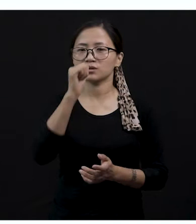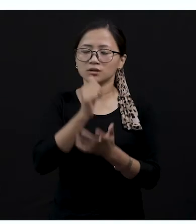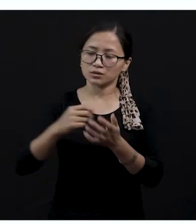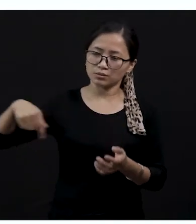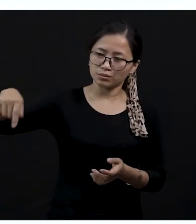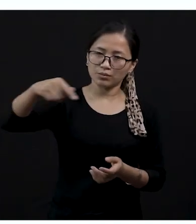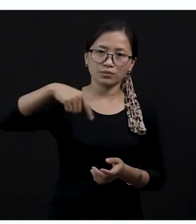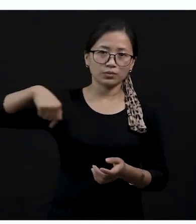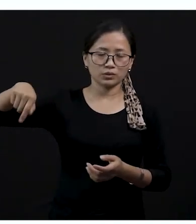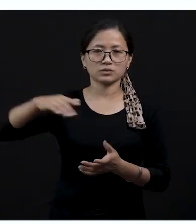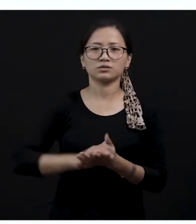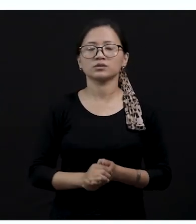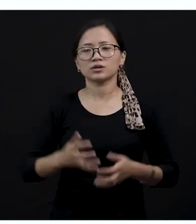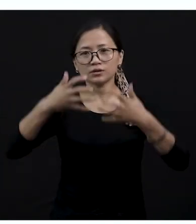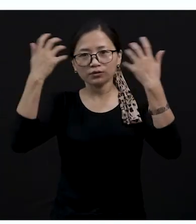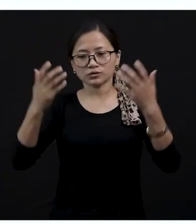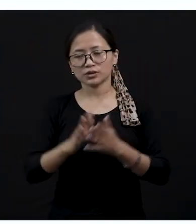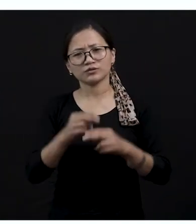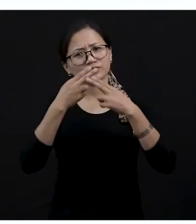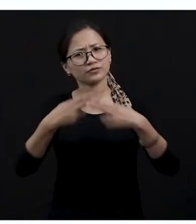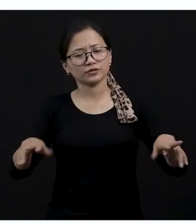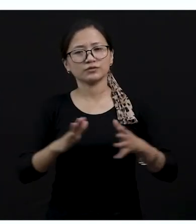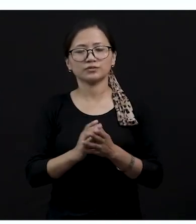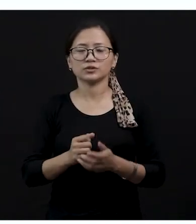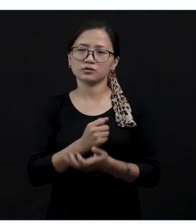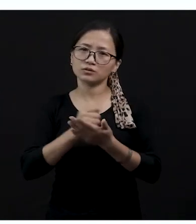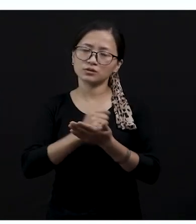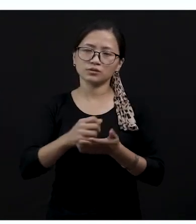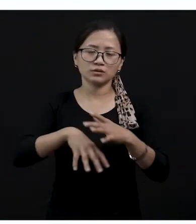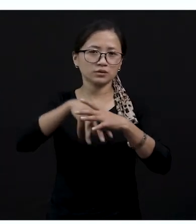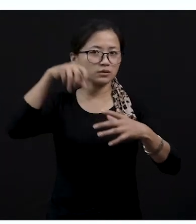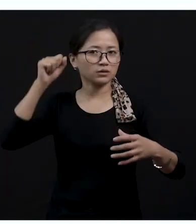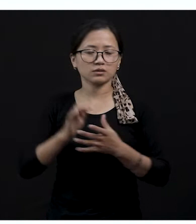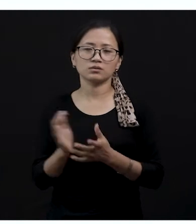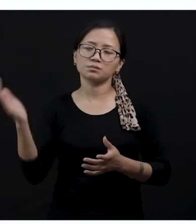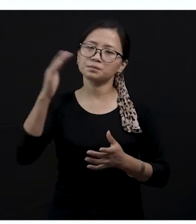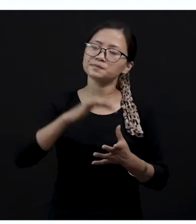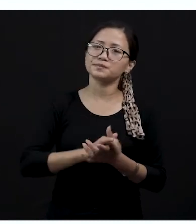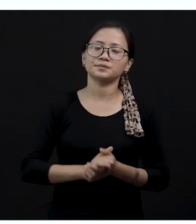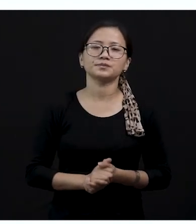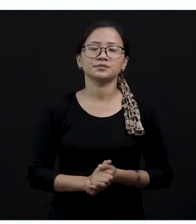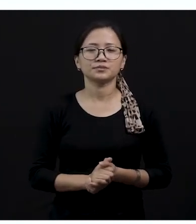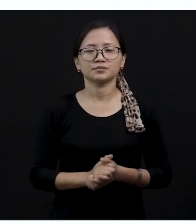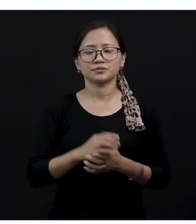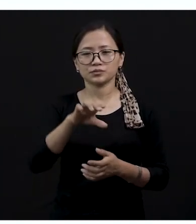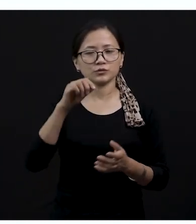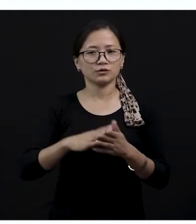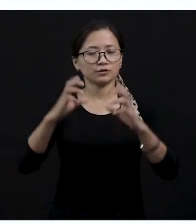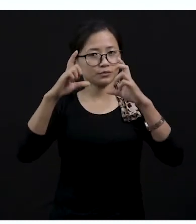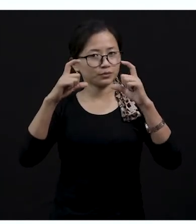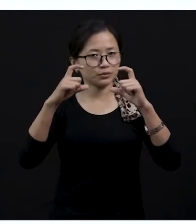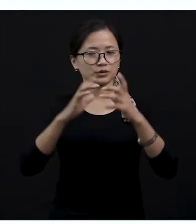Daddy, he was trying to free from the dark weeds and he was trying to come out, right? But then Timothy took a